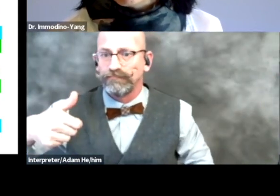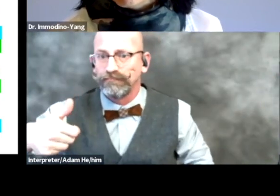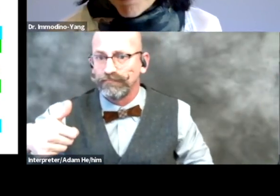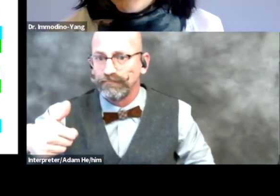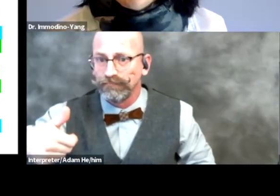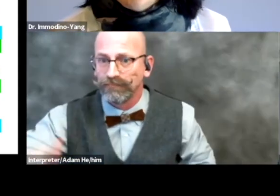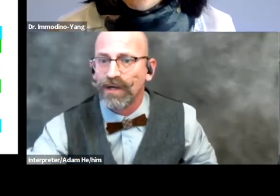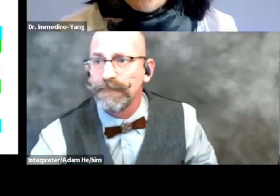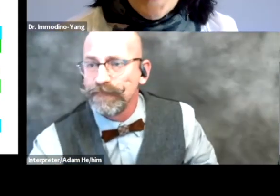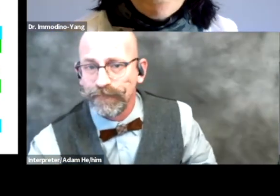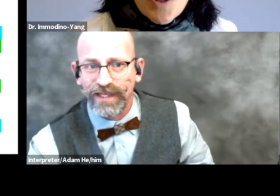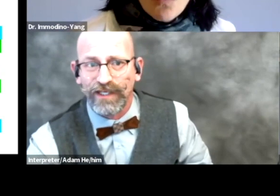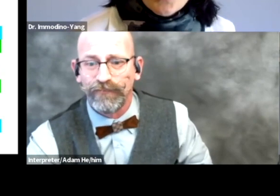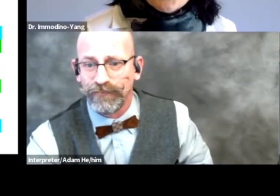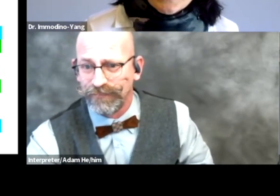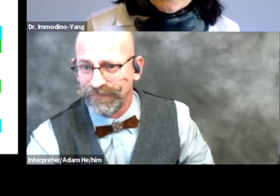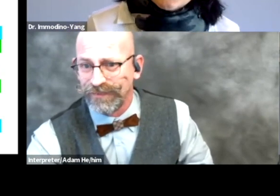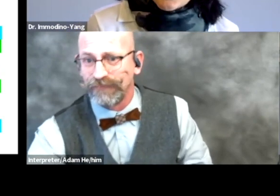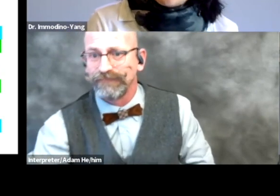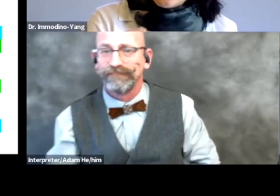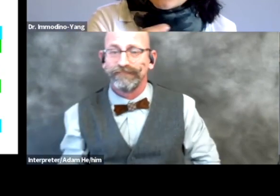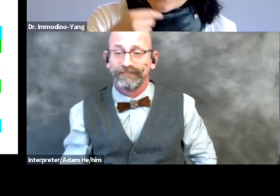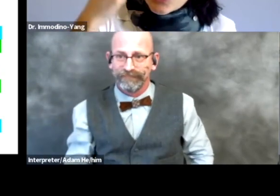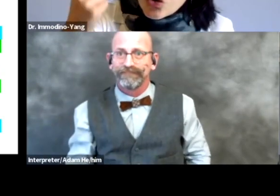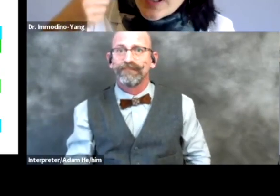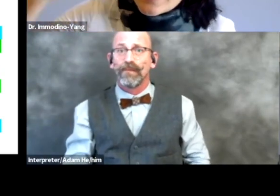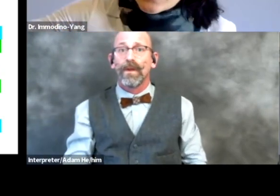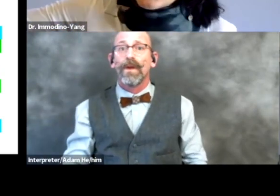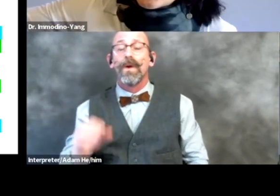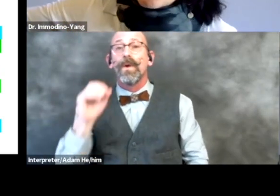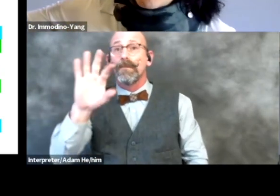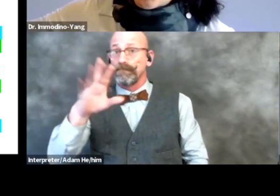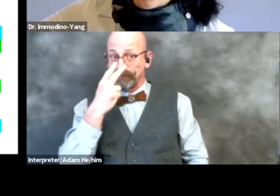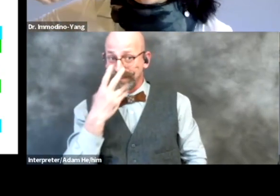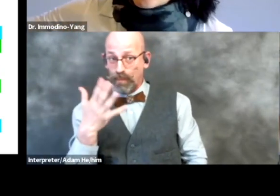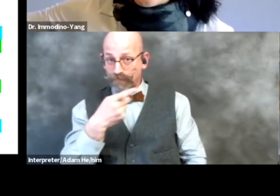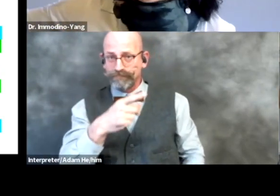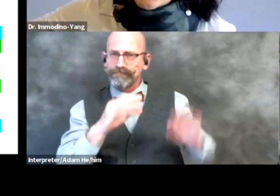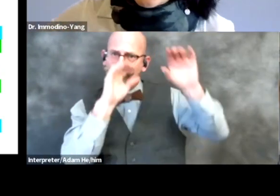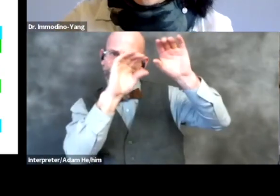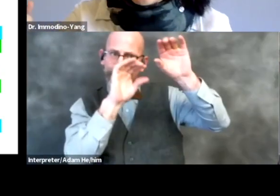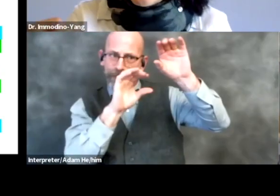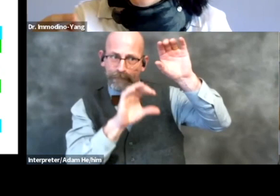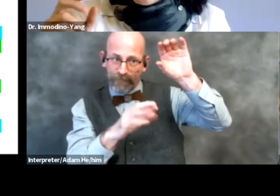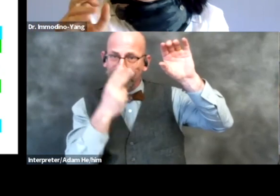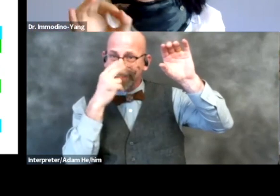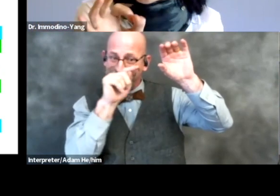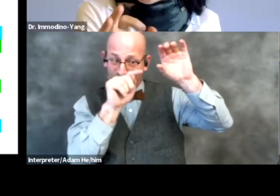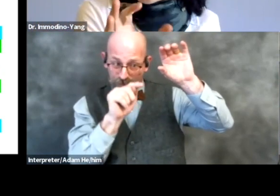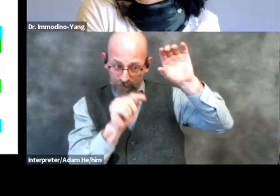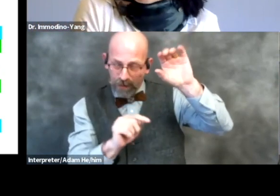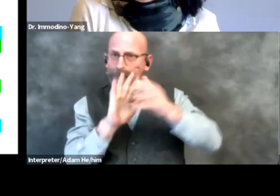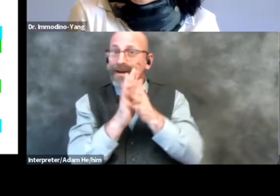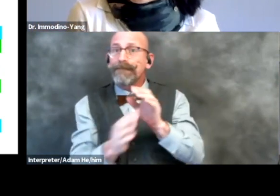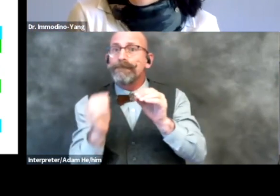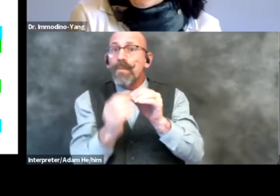Okay, thank you. sure, what you see is that she gets increasingly what we're calling transcendent. She says,